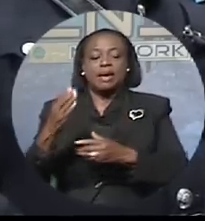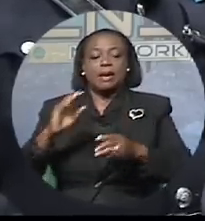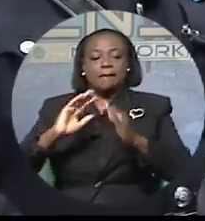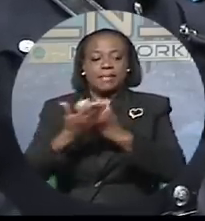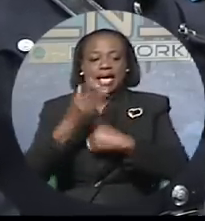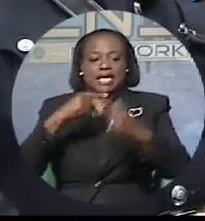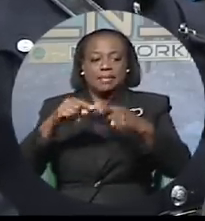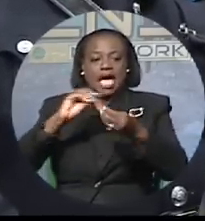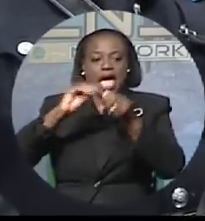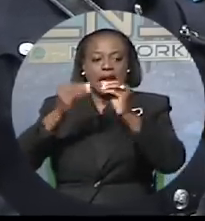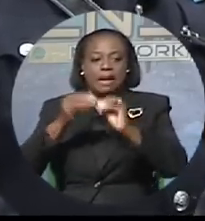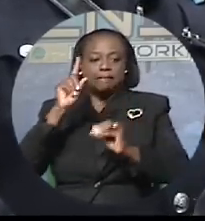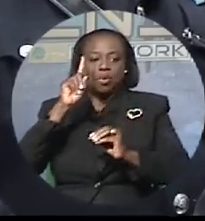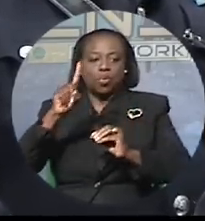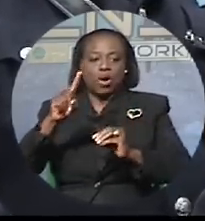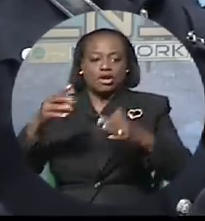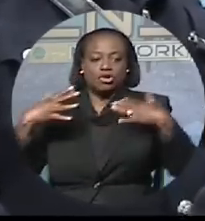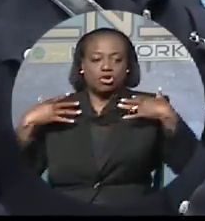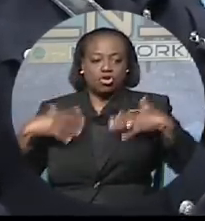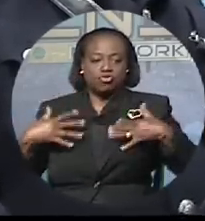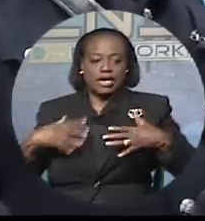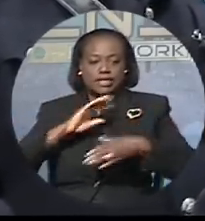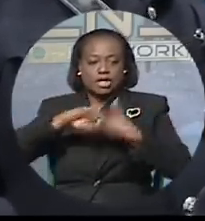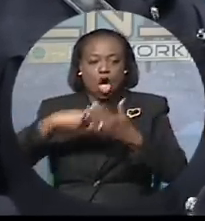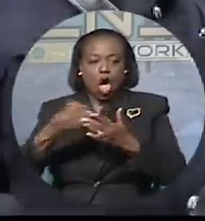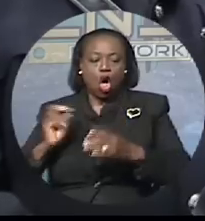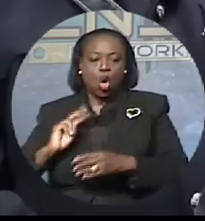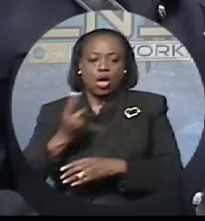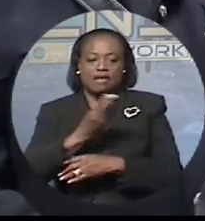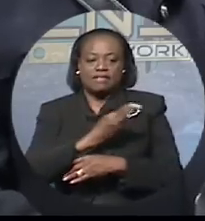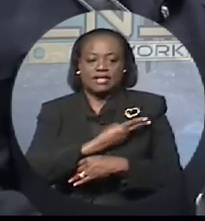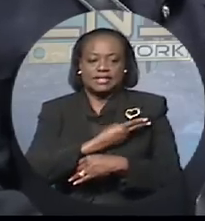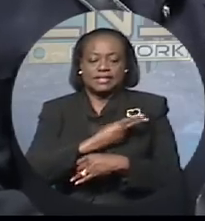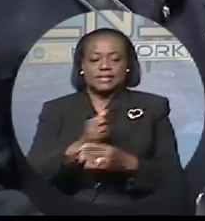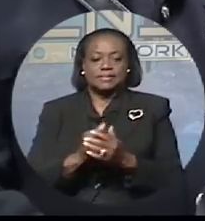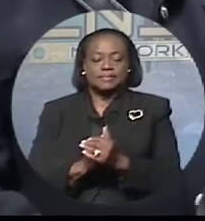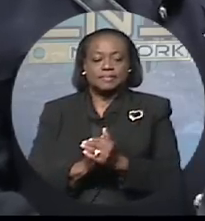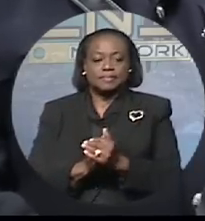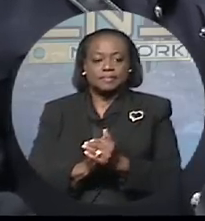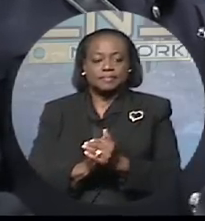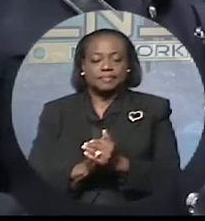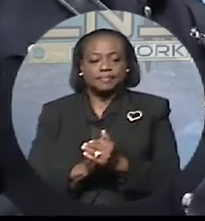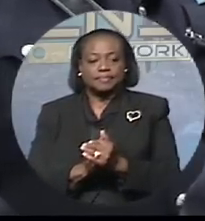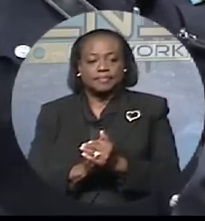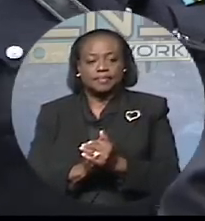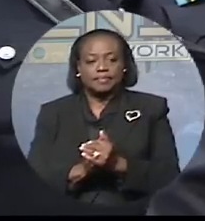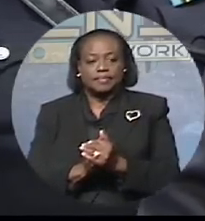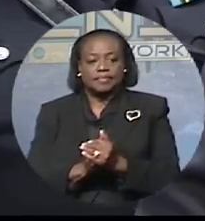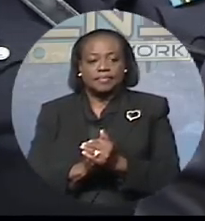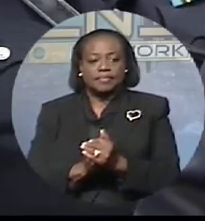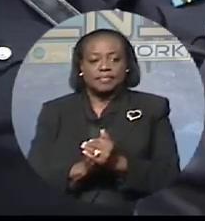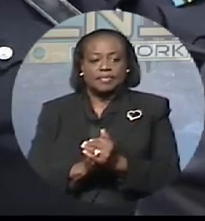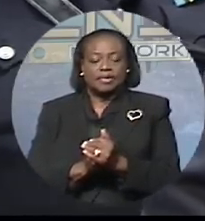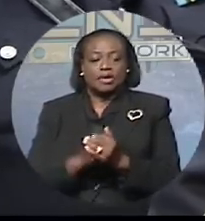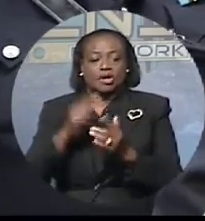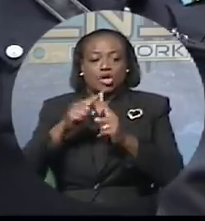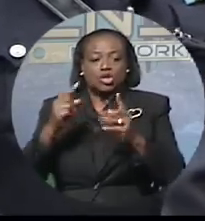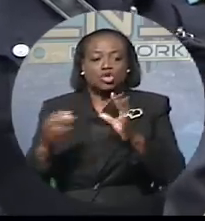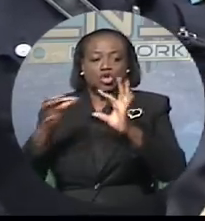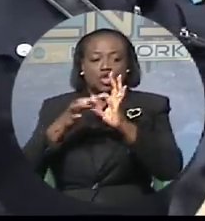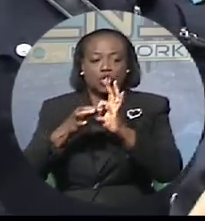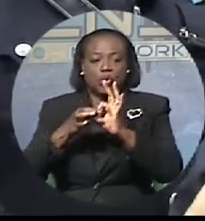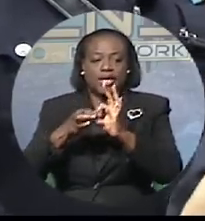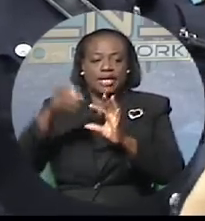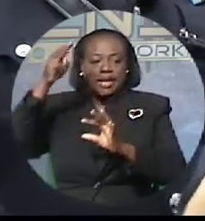of us, Deputy Commissioner, all Assistant Commissioners, and indeed all of the rank and file, to join Mrs.